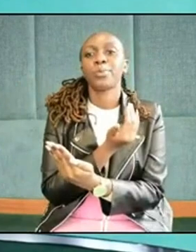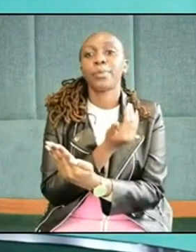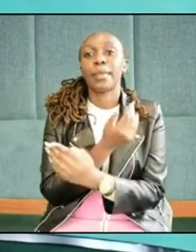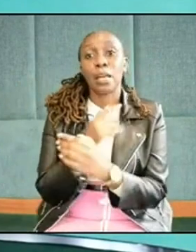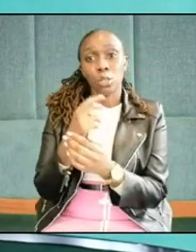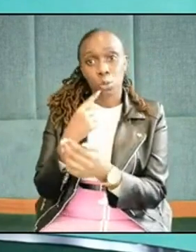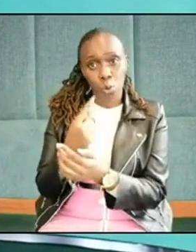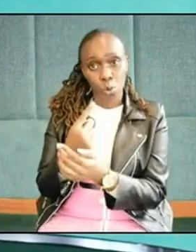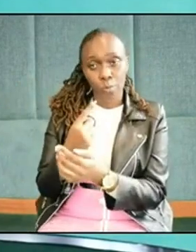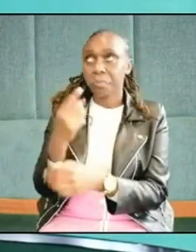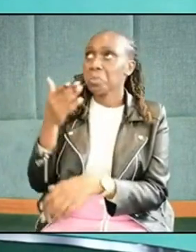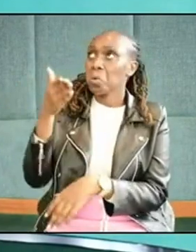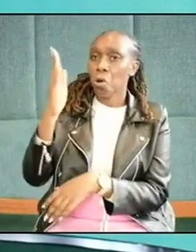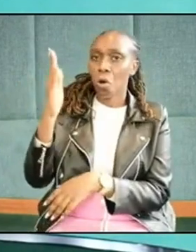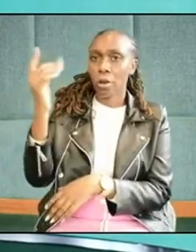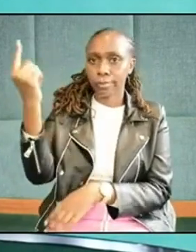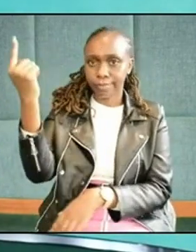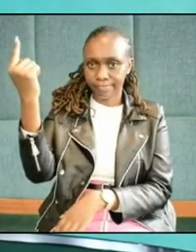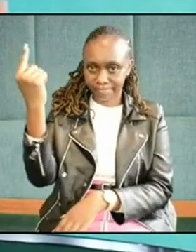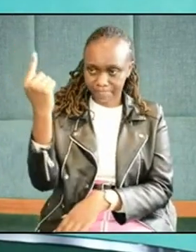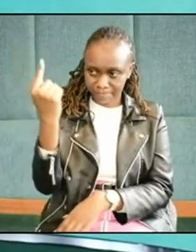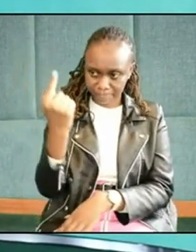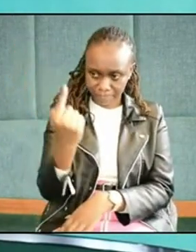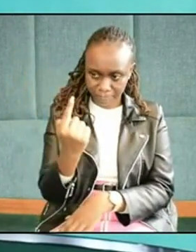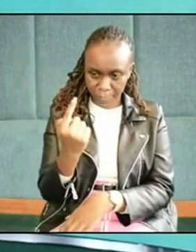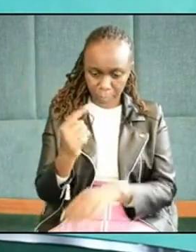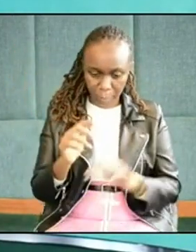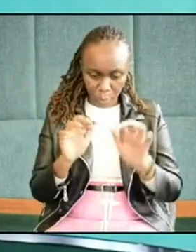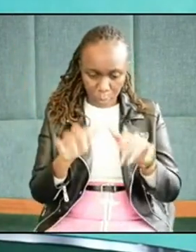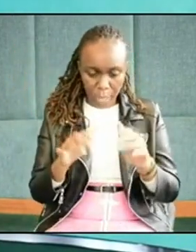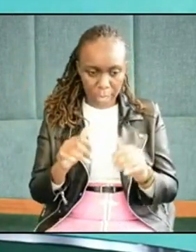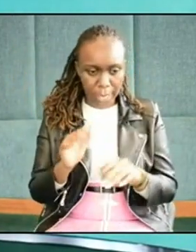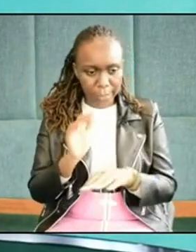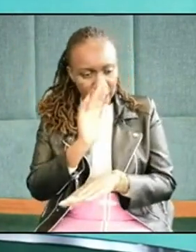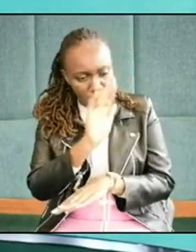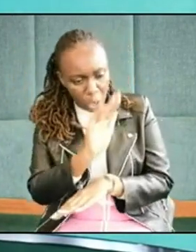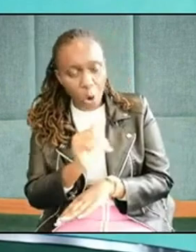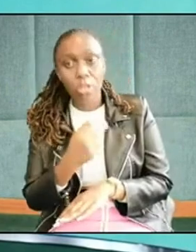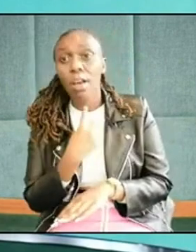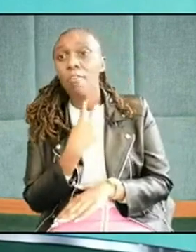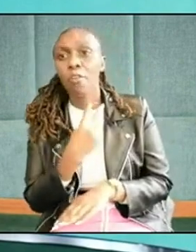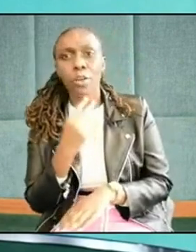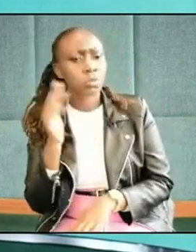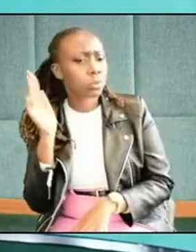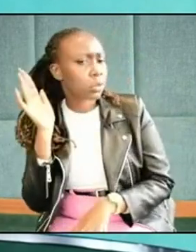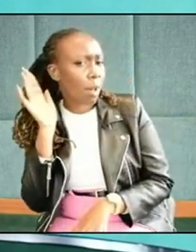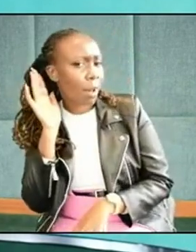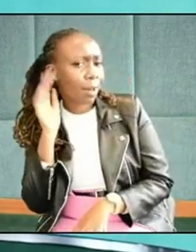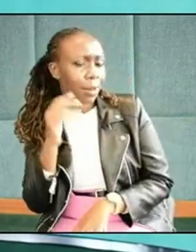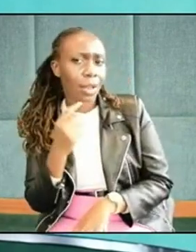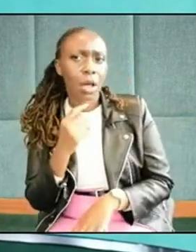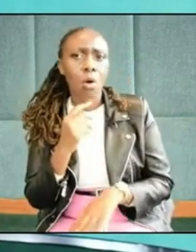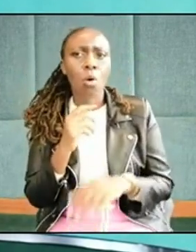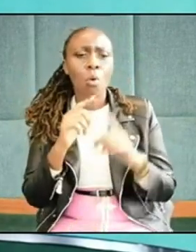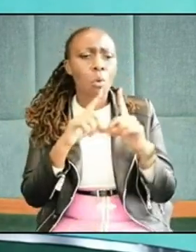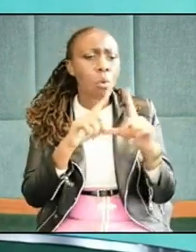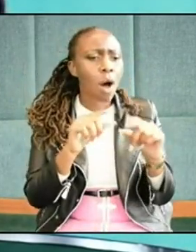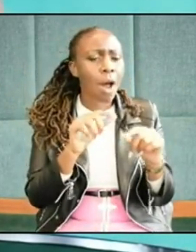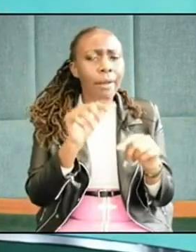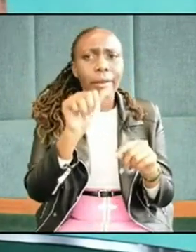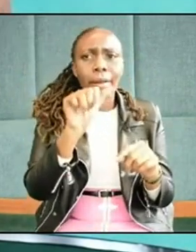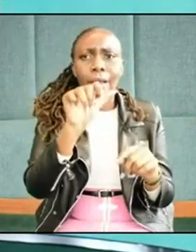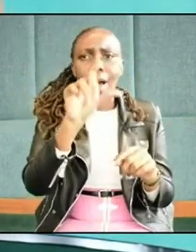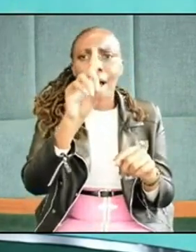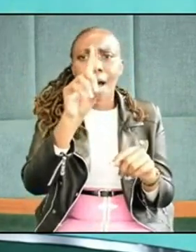And therefore, he came into the garden and he called. His voice was heard. He said to Adam,